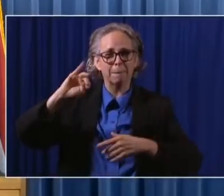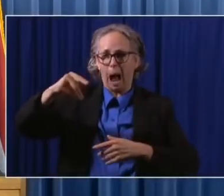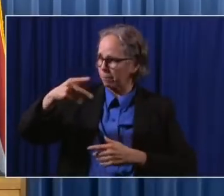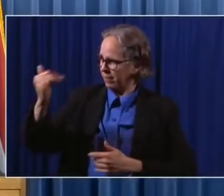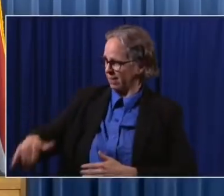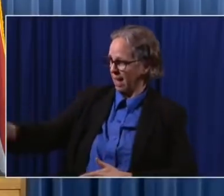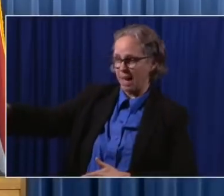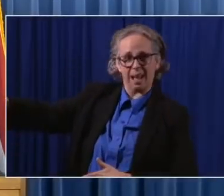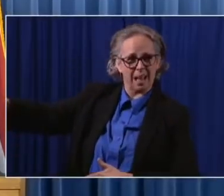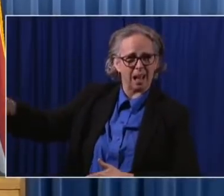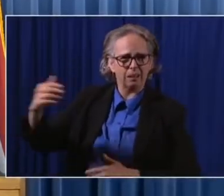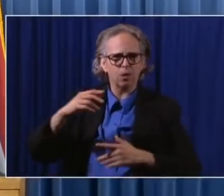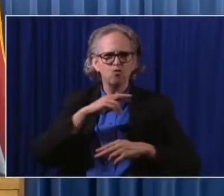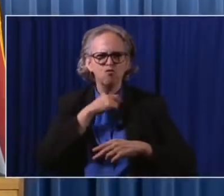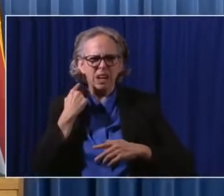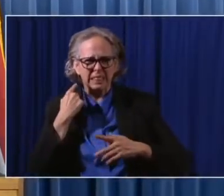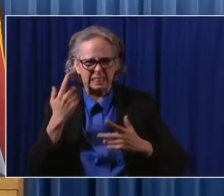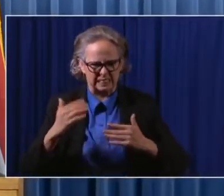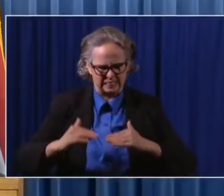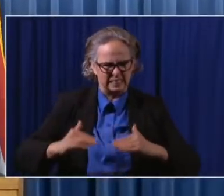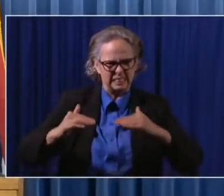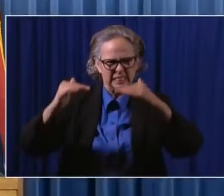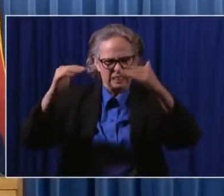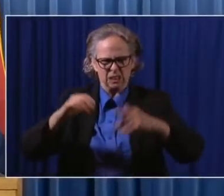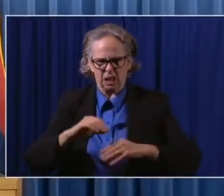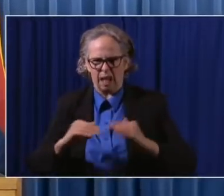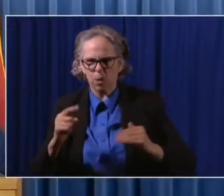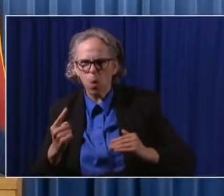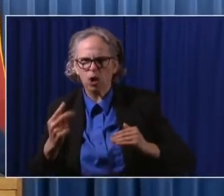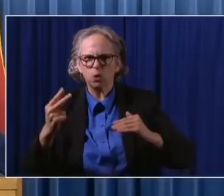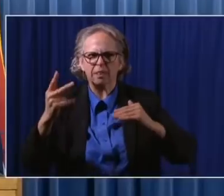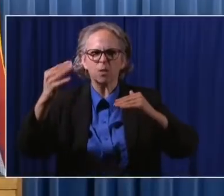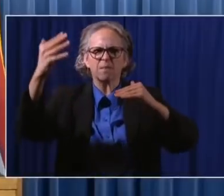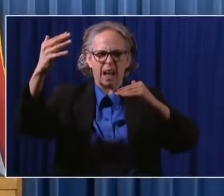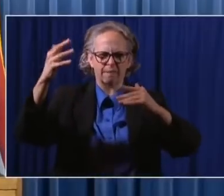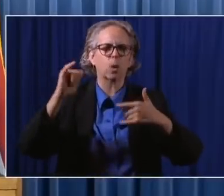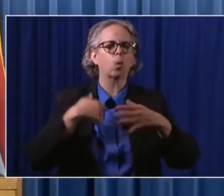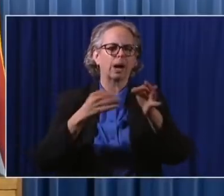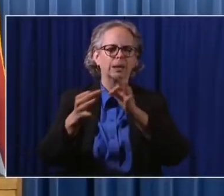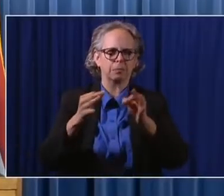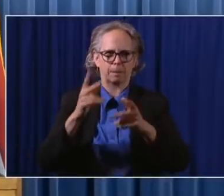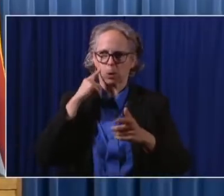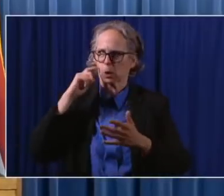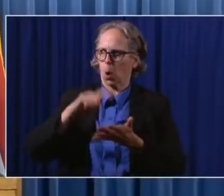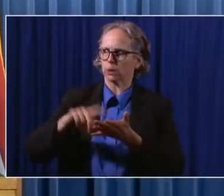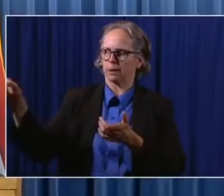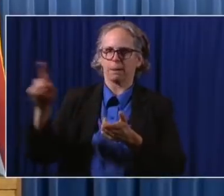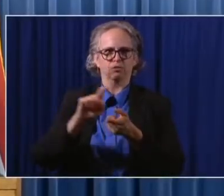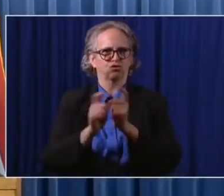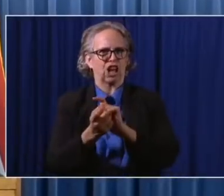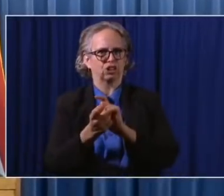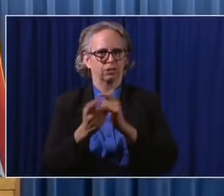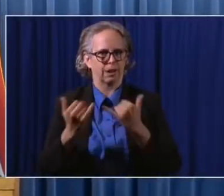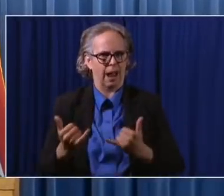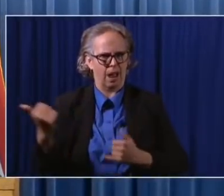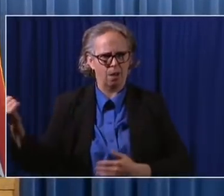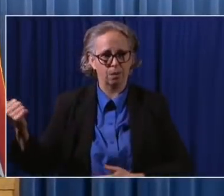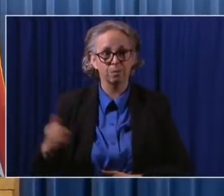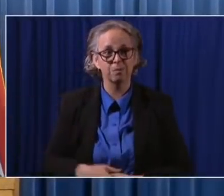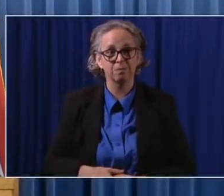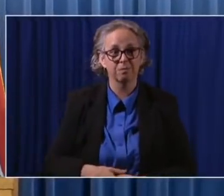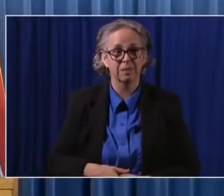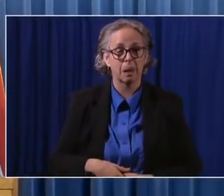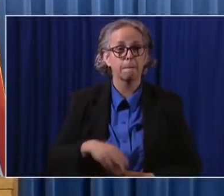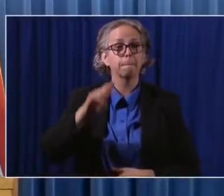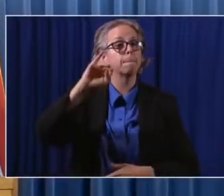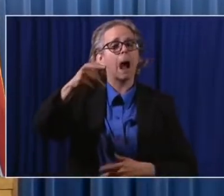you will obviously see some changes, and I'm going to go through that. We're going to do this once a week. We're